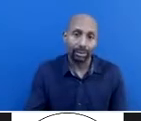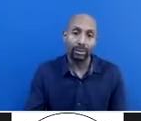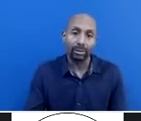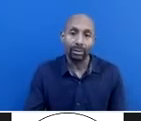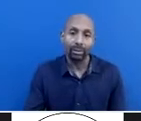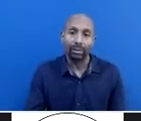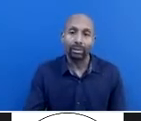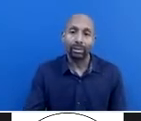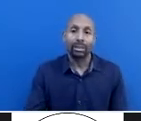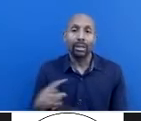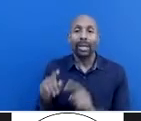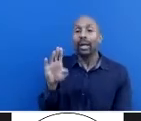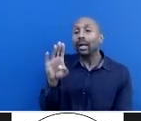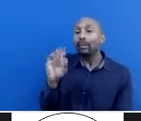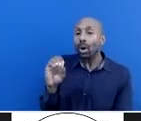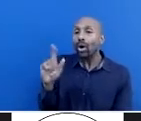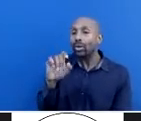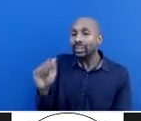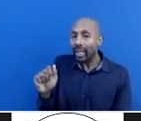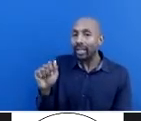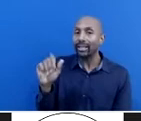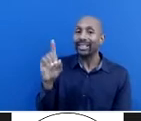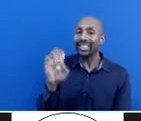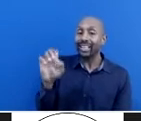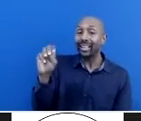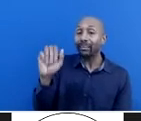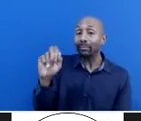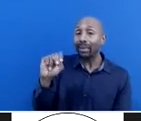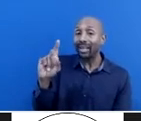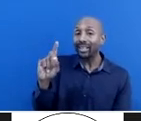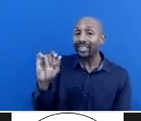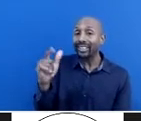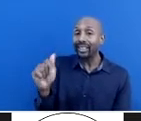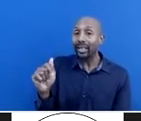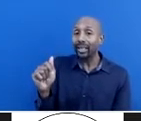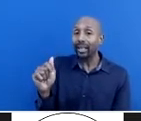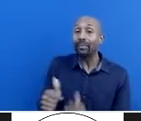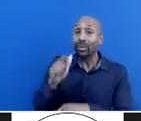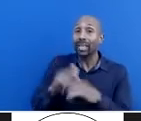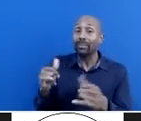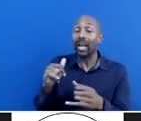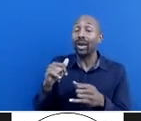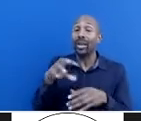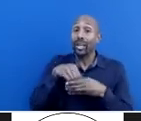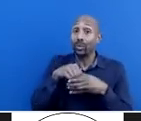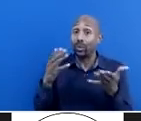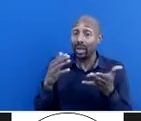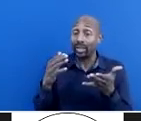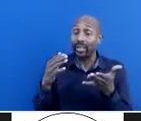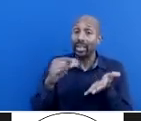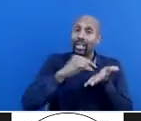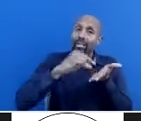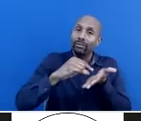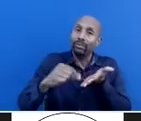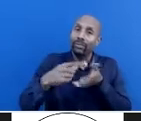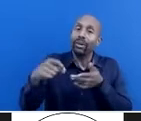What a Bolsa de Mandinga actually is usually verses from the Quran that are written, that have secret